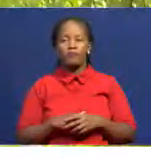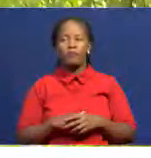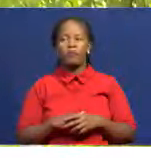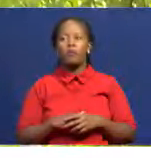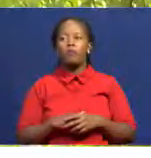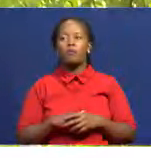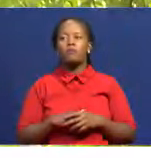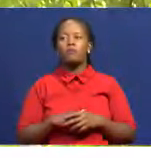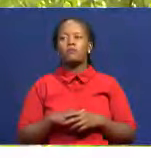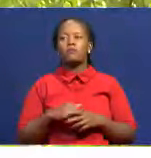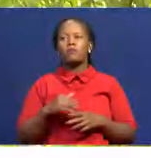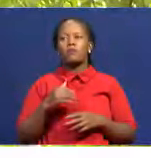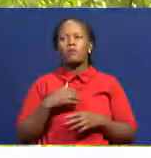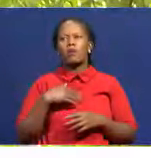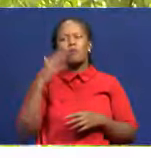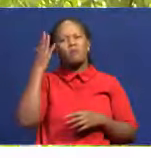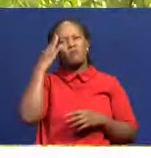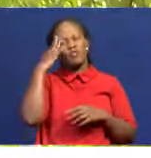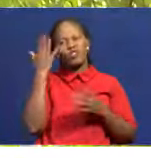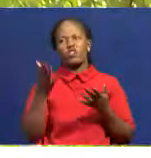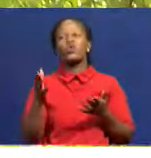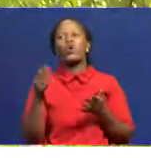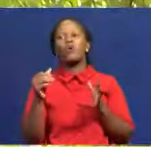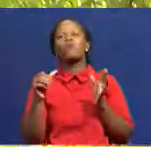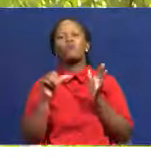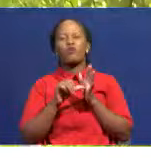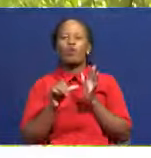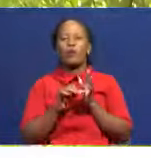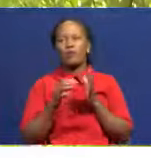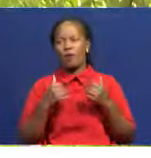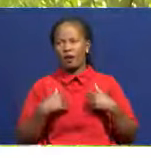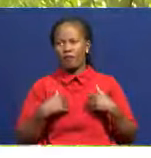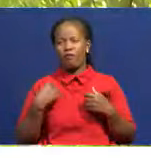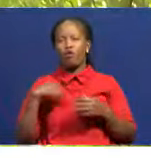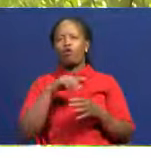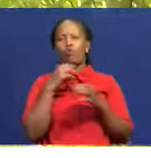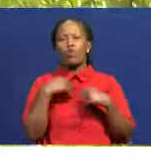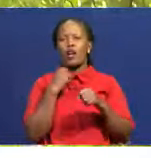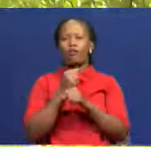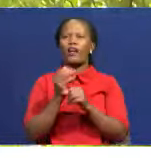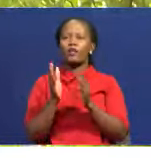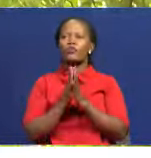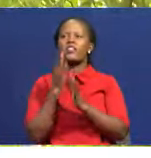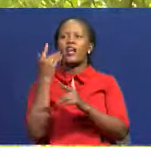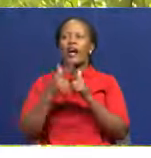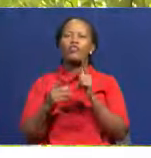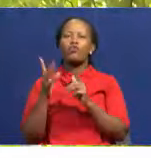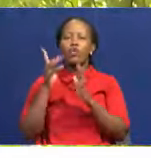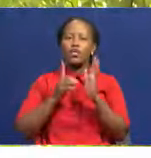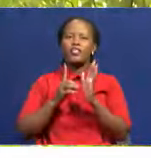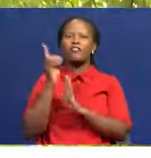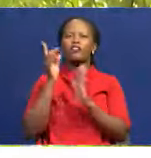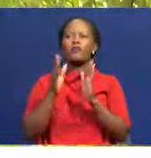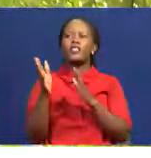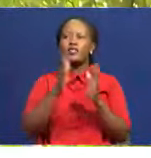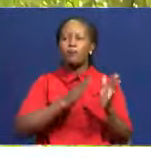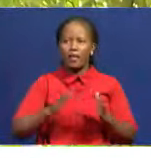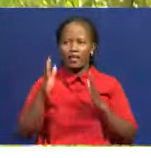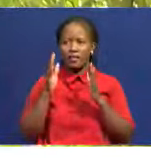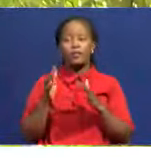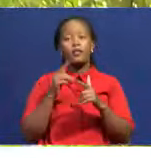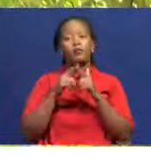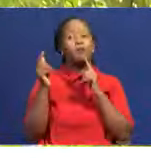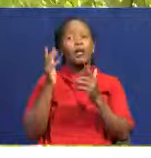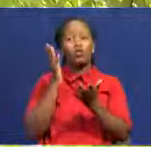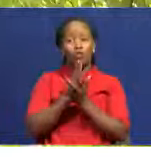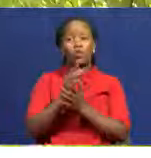I know where the shoe is pinching them. We have done this with our CIDP and our annual development plans. But I think it's a unique period